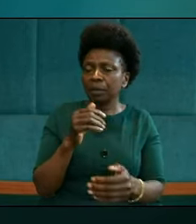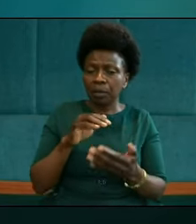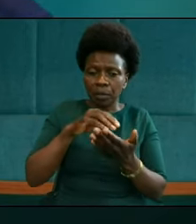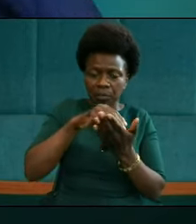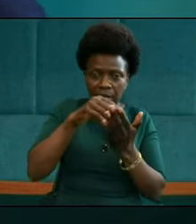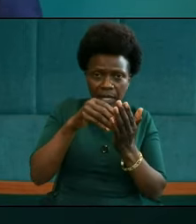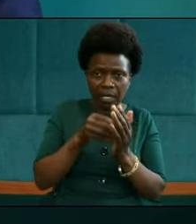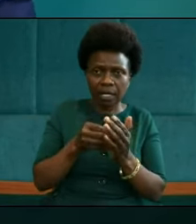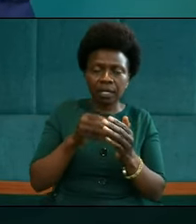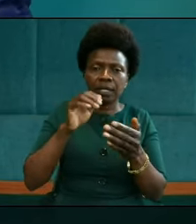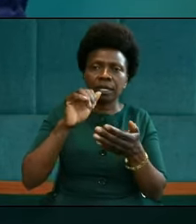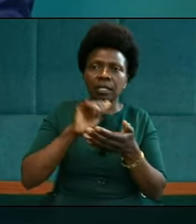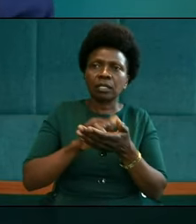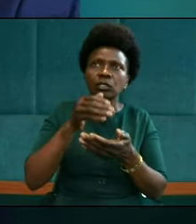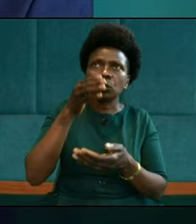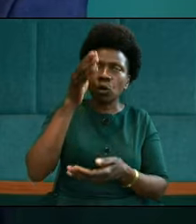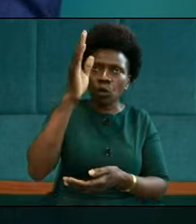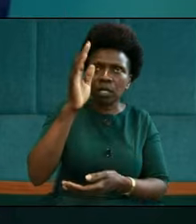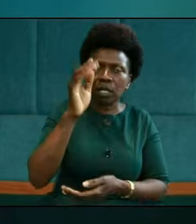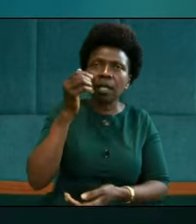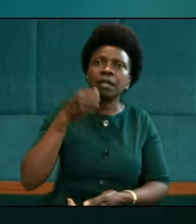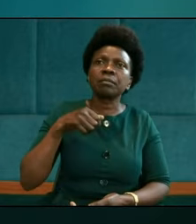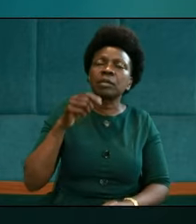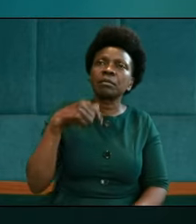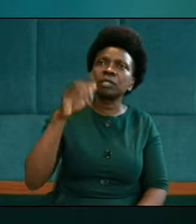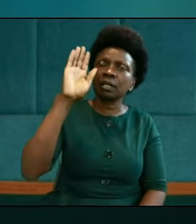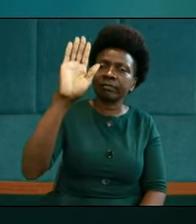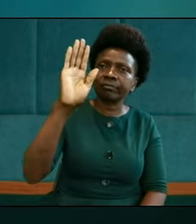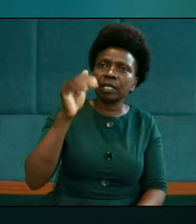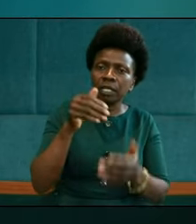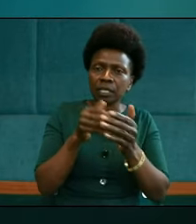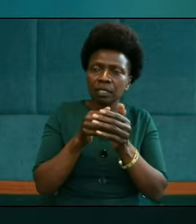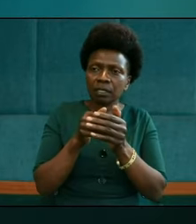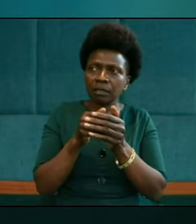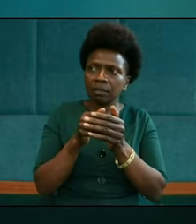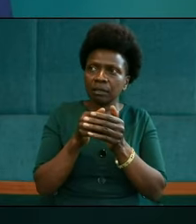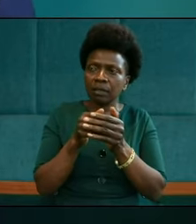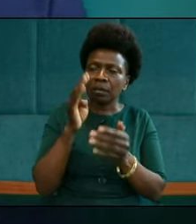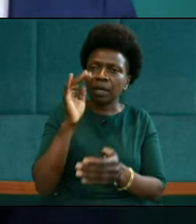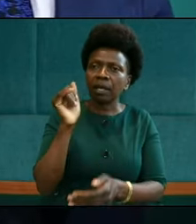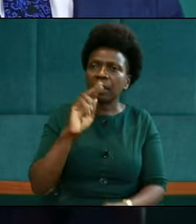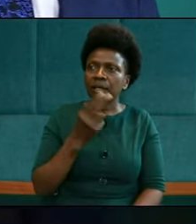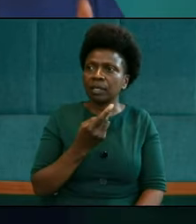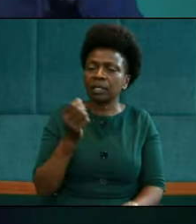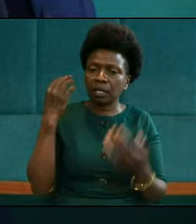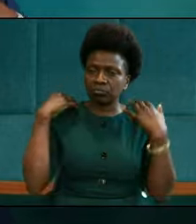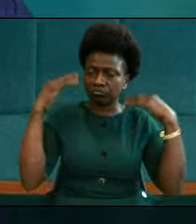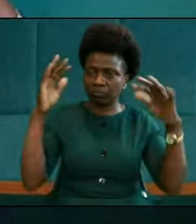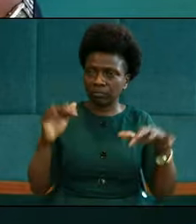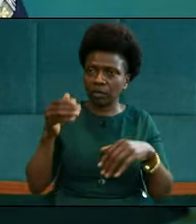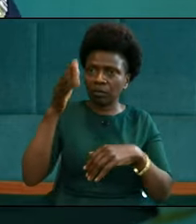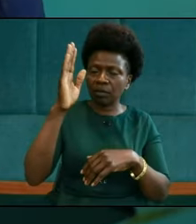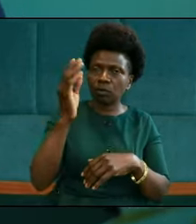Meaning that God himself is reached by our woes. And the angels of God